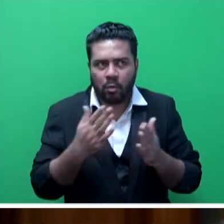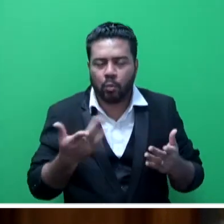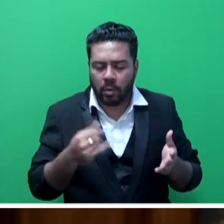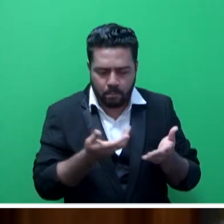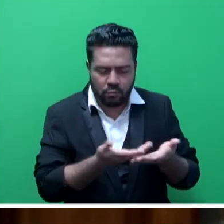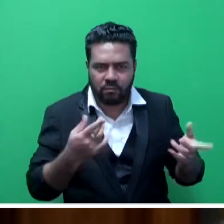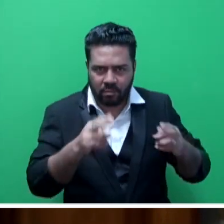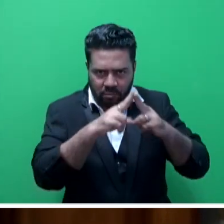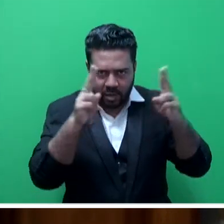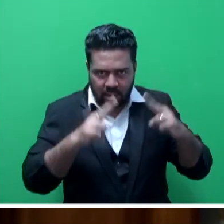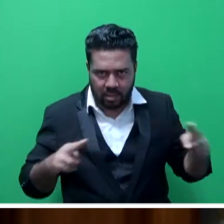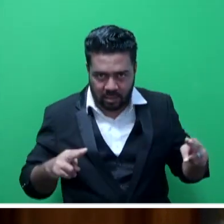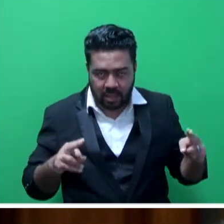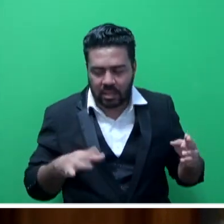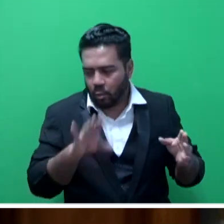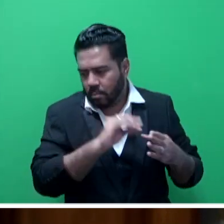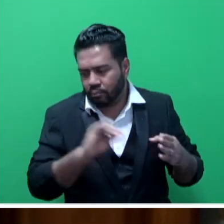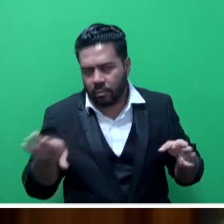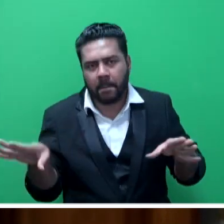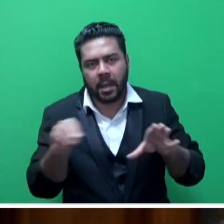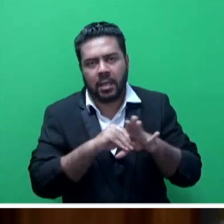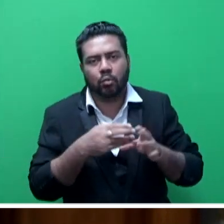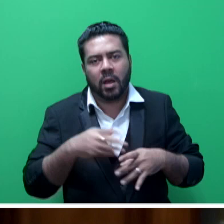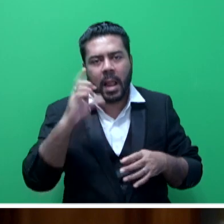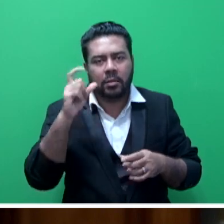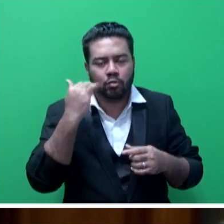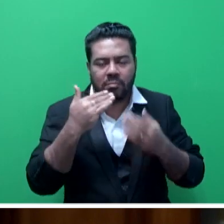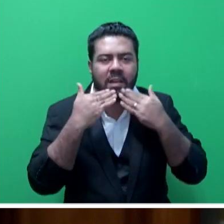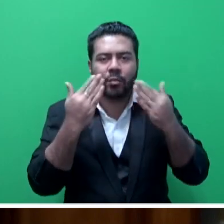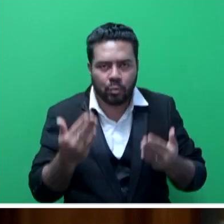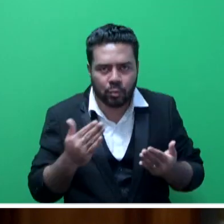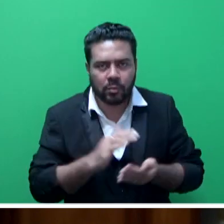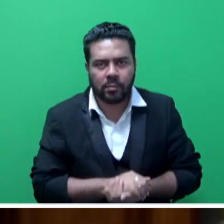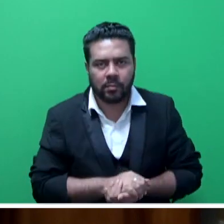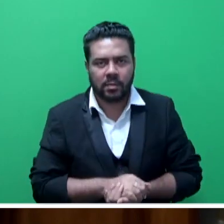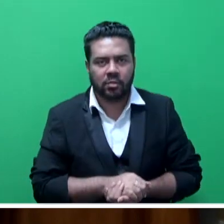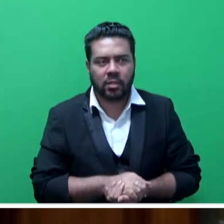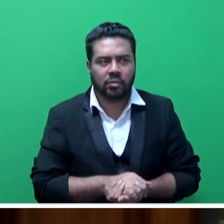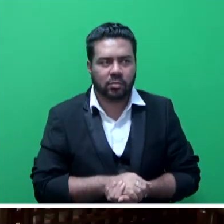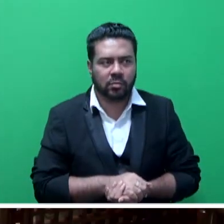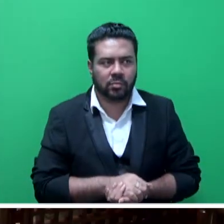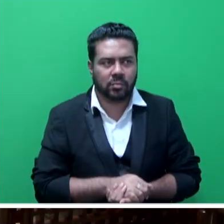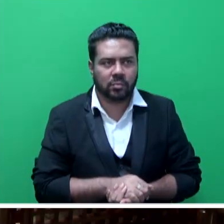out of the learning shelters and back into their classrooms. Thank you. I thank the Minister.